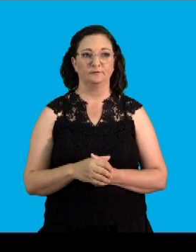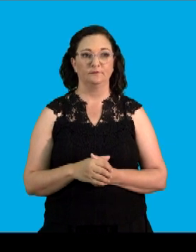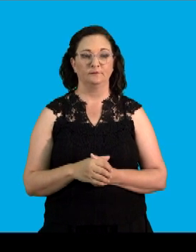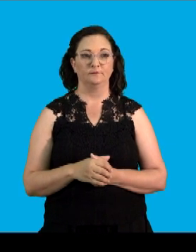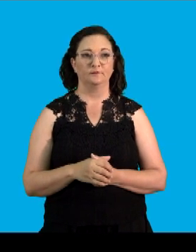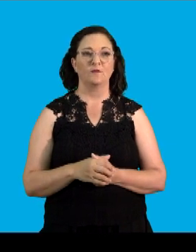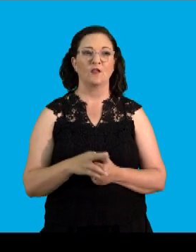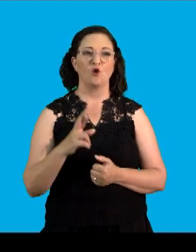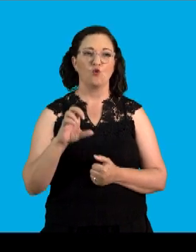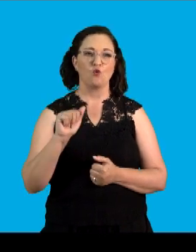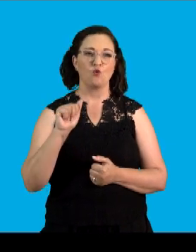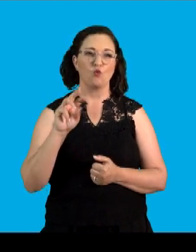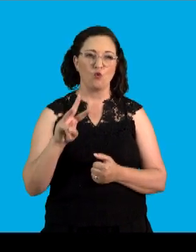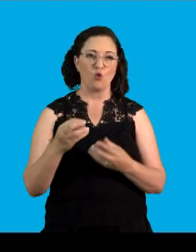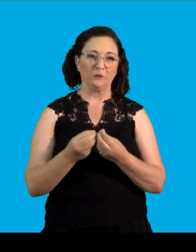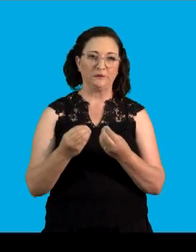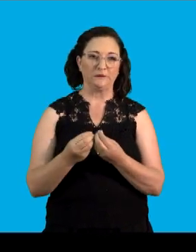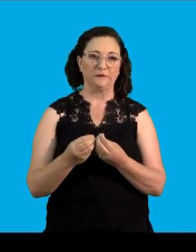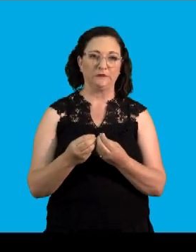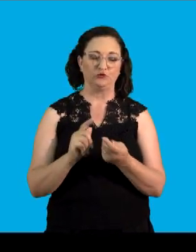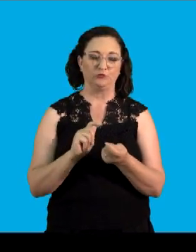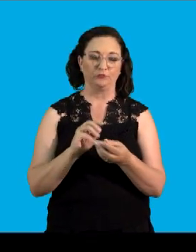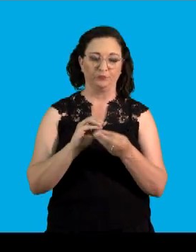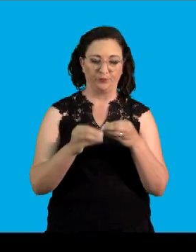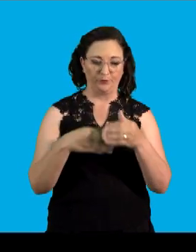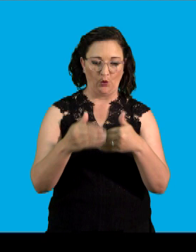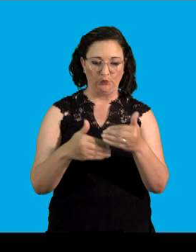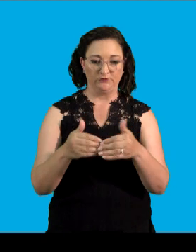sector. They are processing raw materials into final